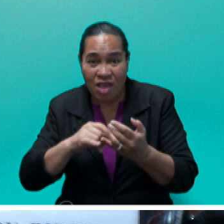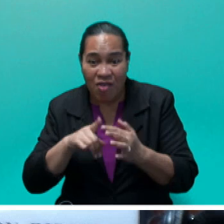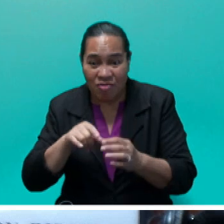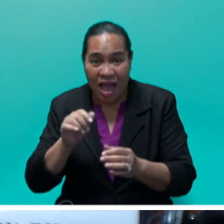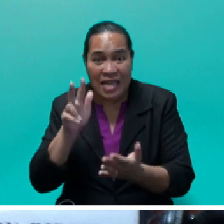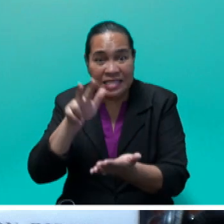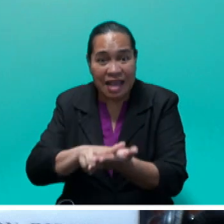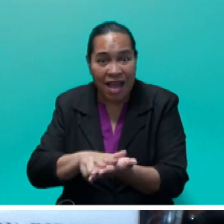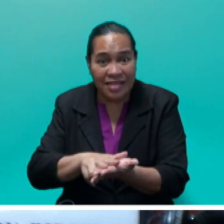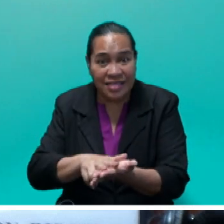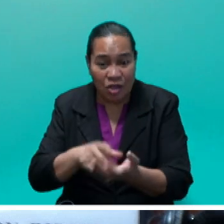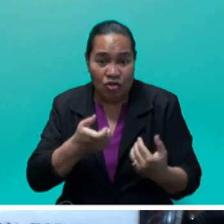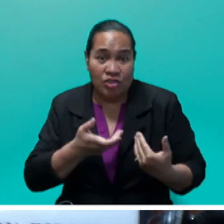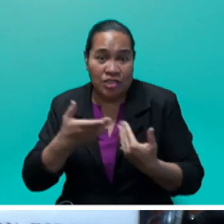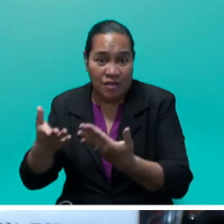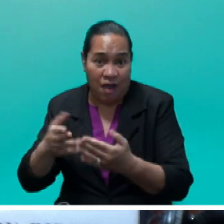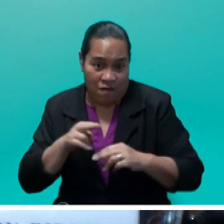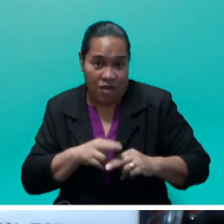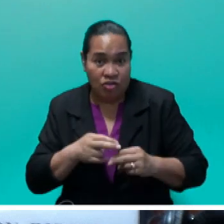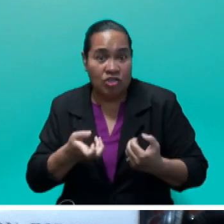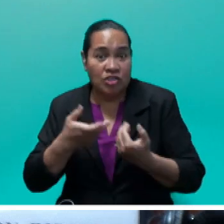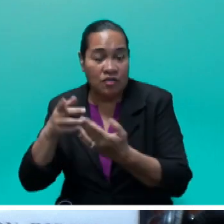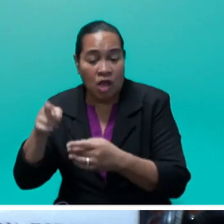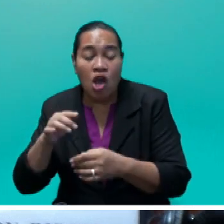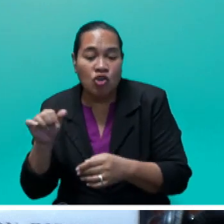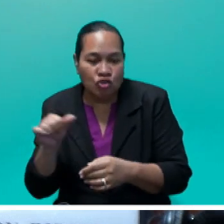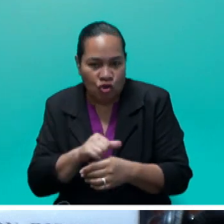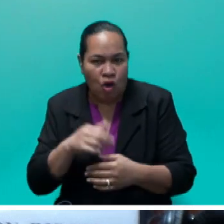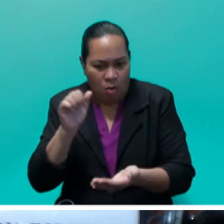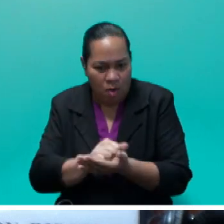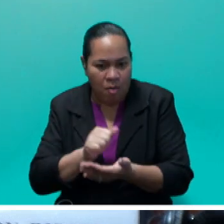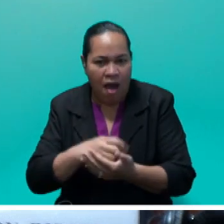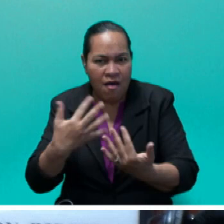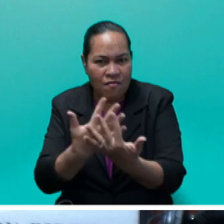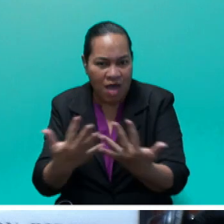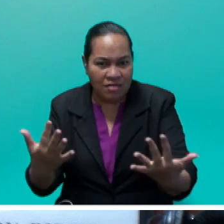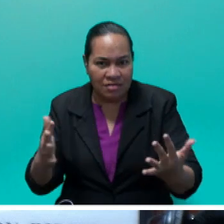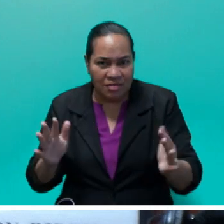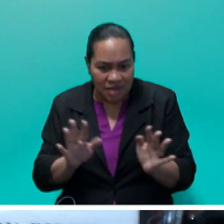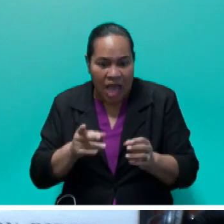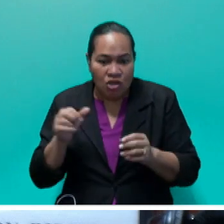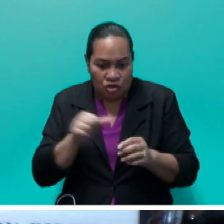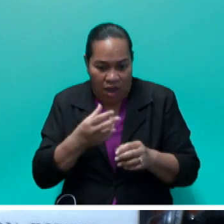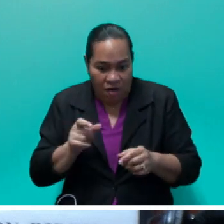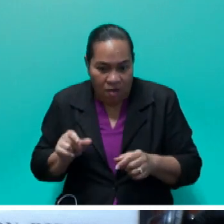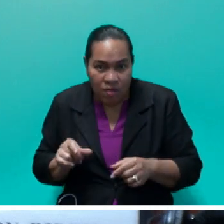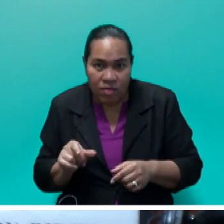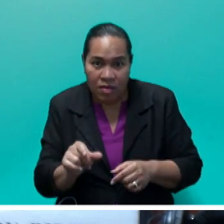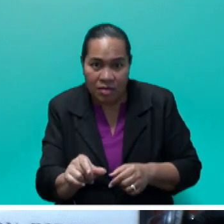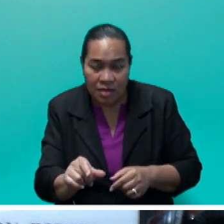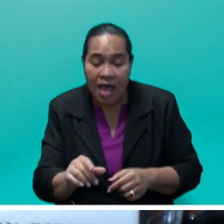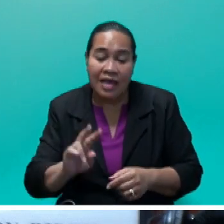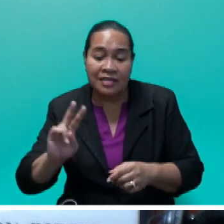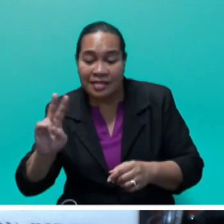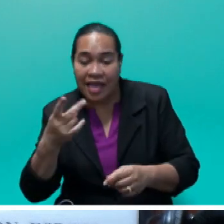be fencing and walkway, and the second one was supposed to be the seawall,